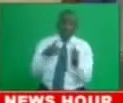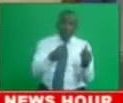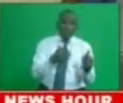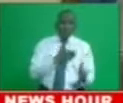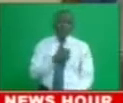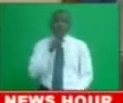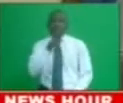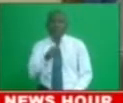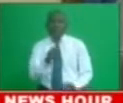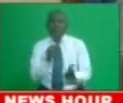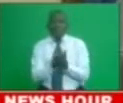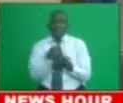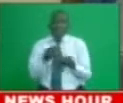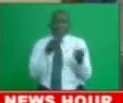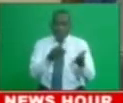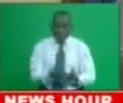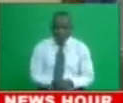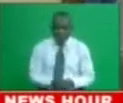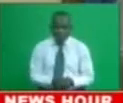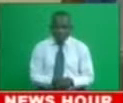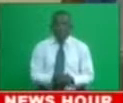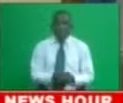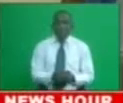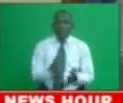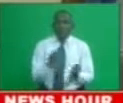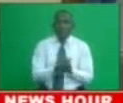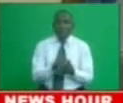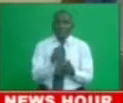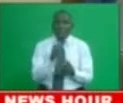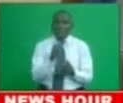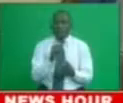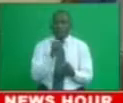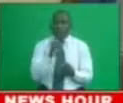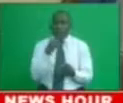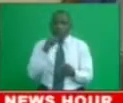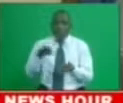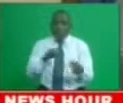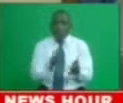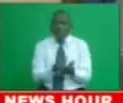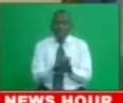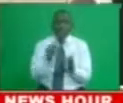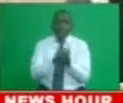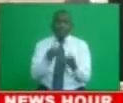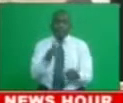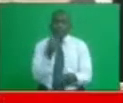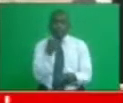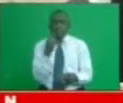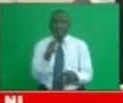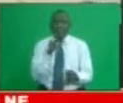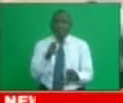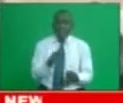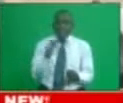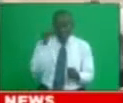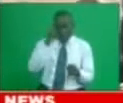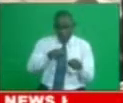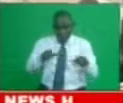directives that are issued to them. If any head does not do so, then he or she is in the wrong place. He cited measures